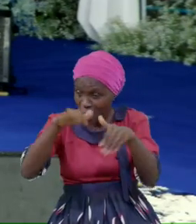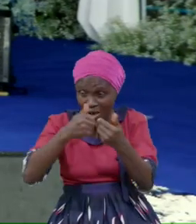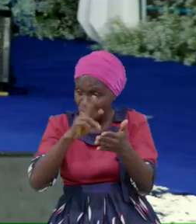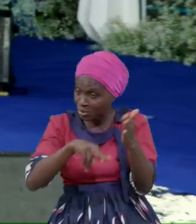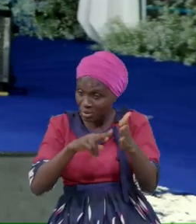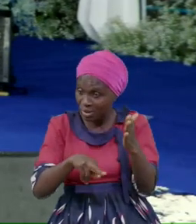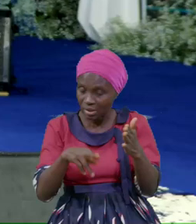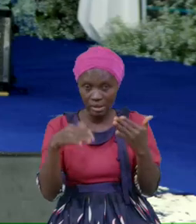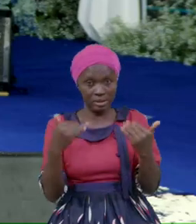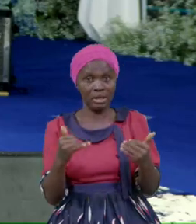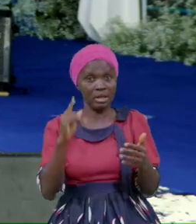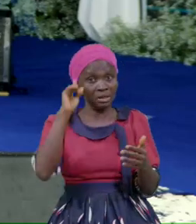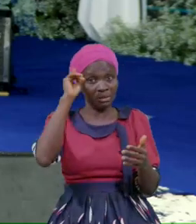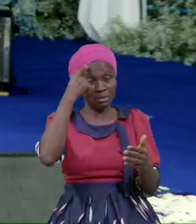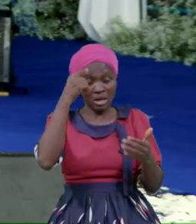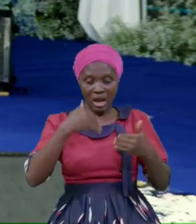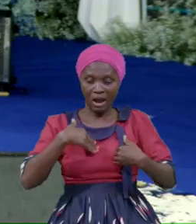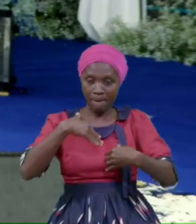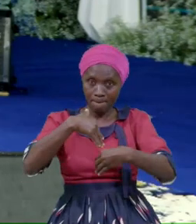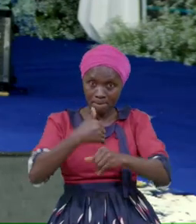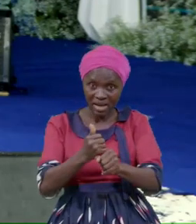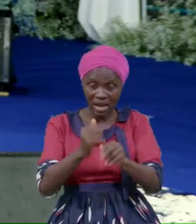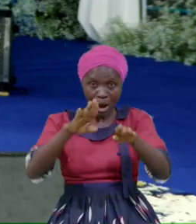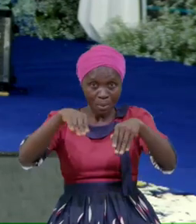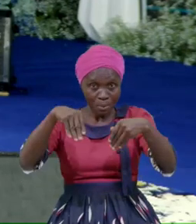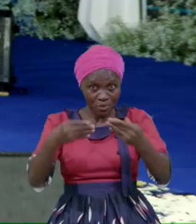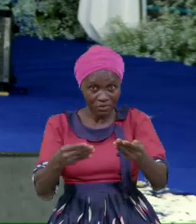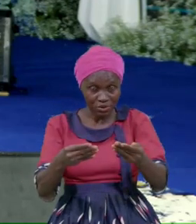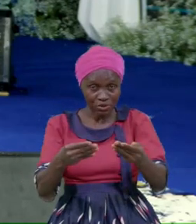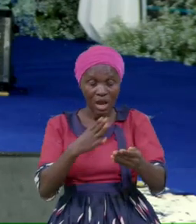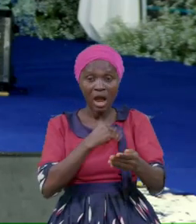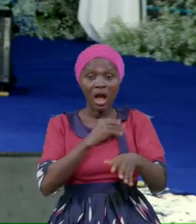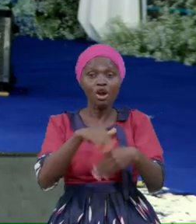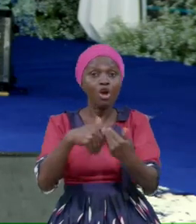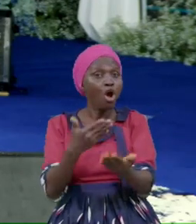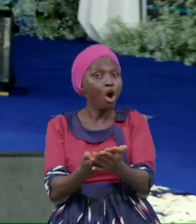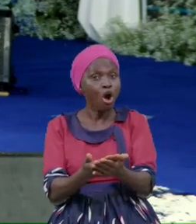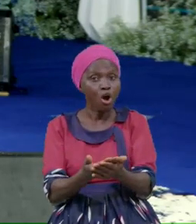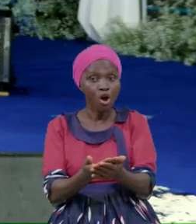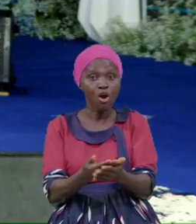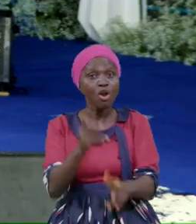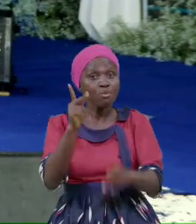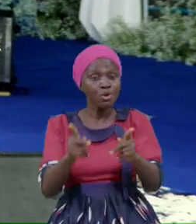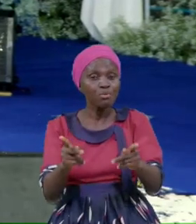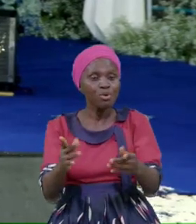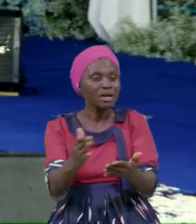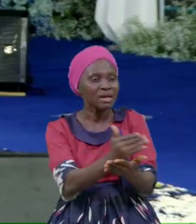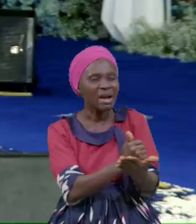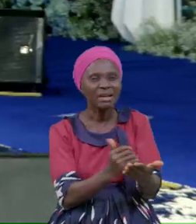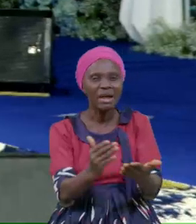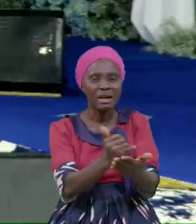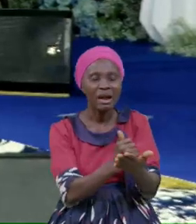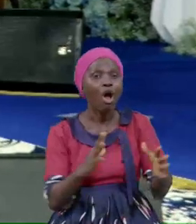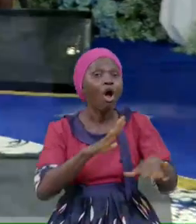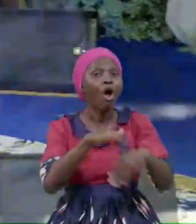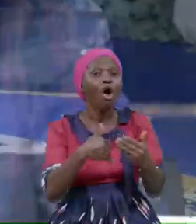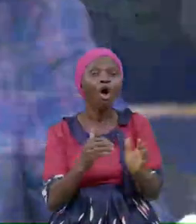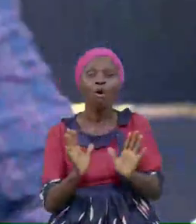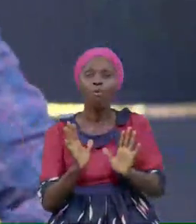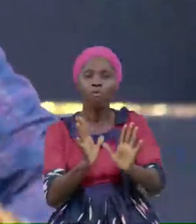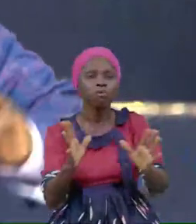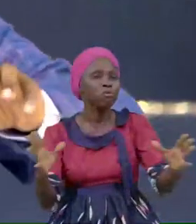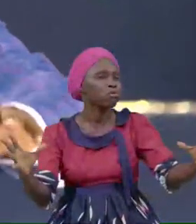government has made provision, and you're all gathered there, all that have not gone to school. And it says, now the